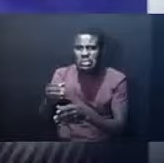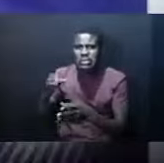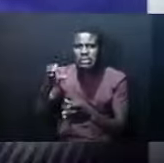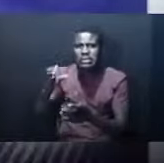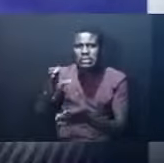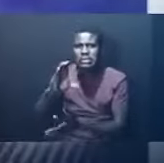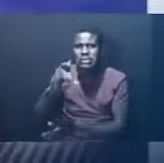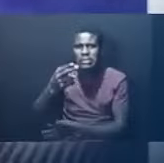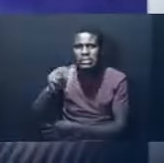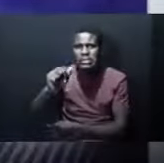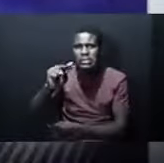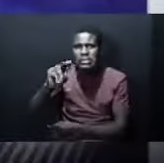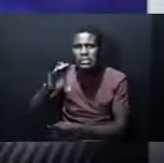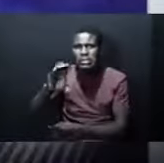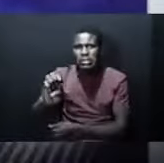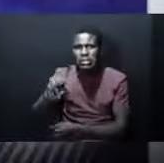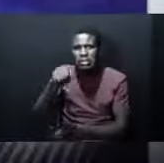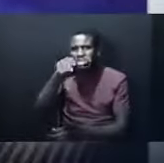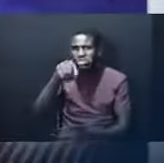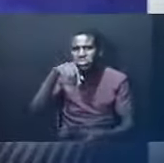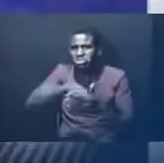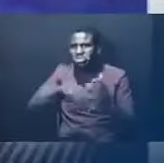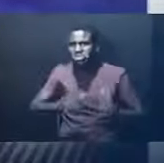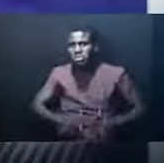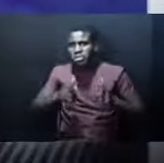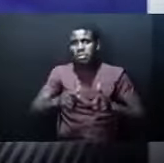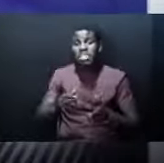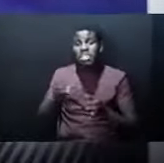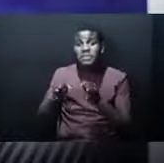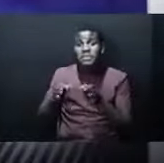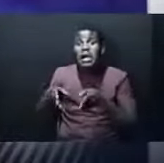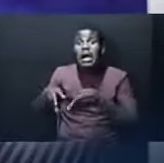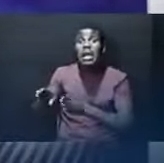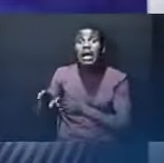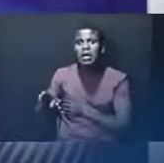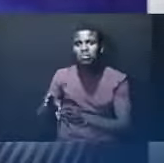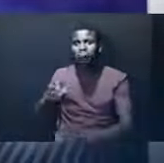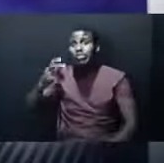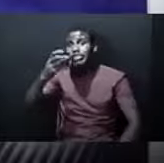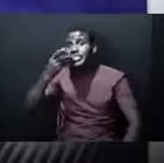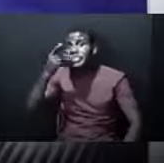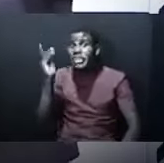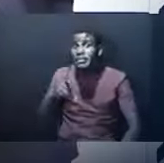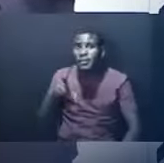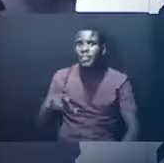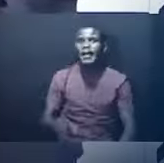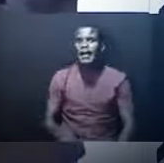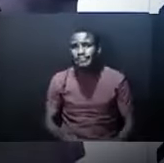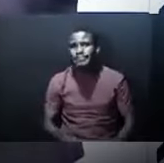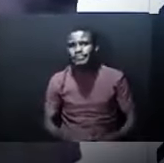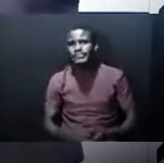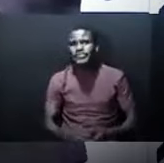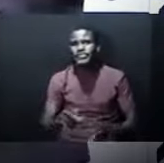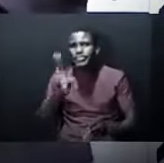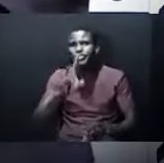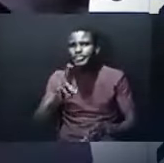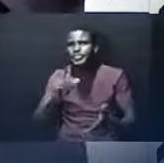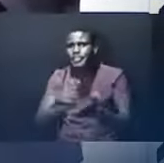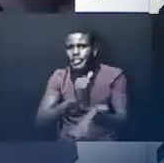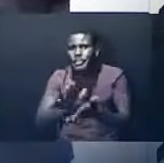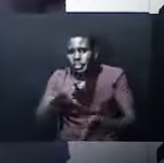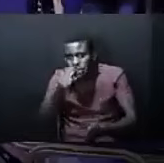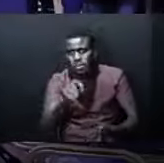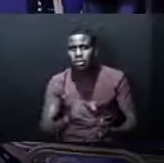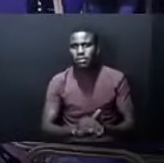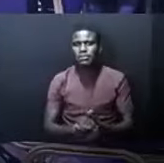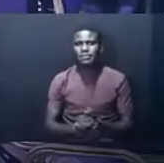some space, he would take advantage of that and destroy you. See, one